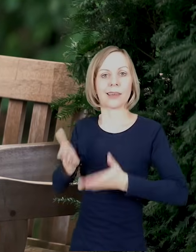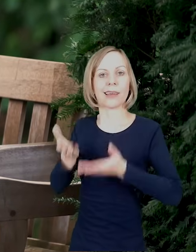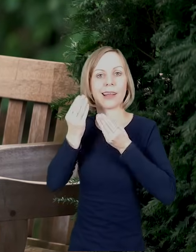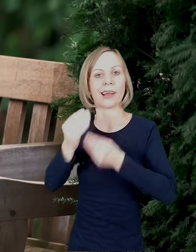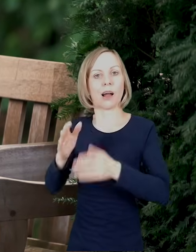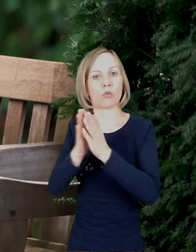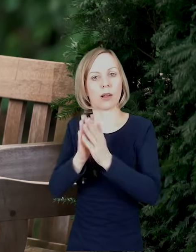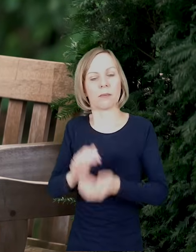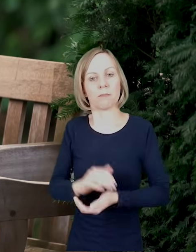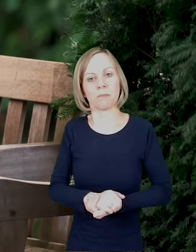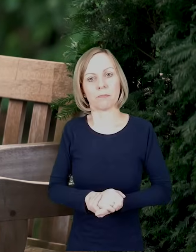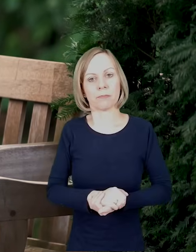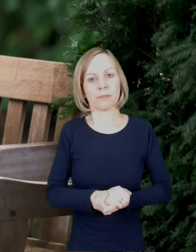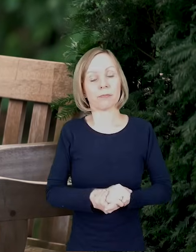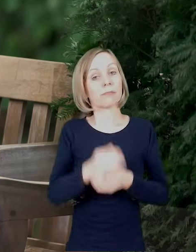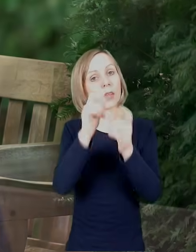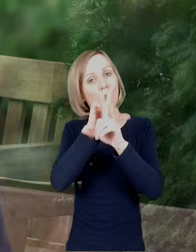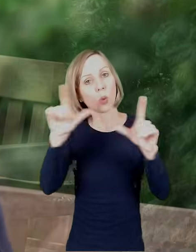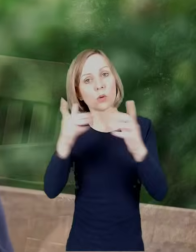Lord, in your mercy, hear our prayer.